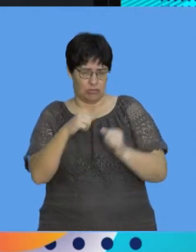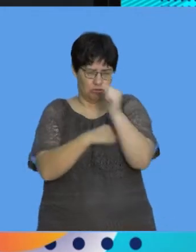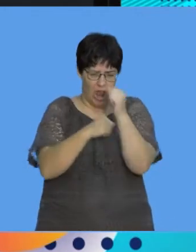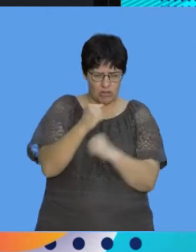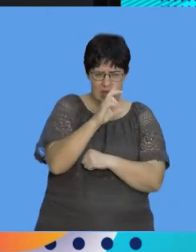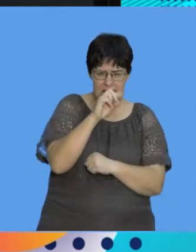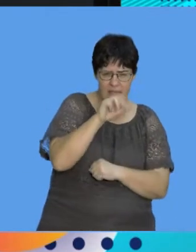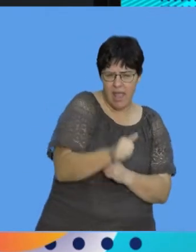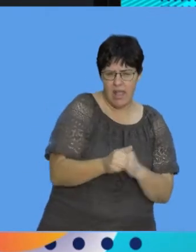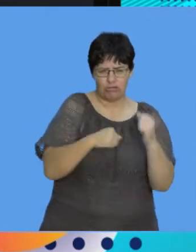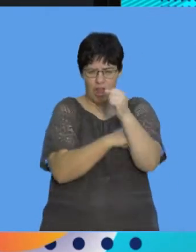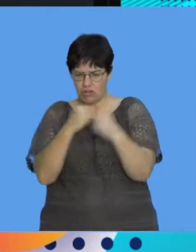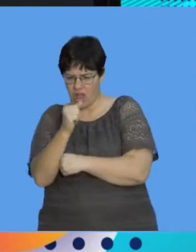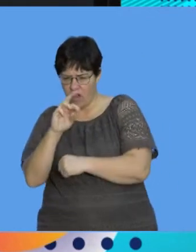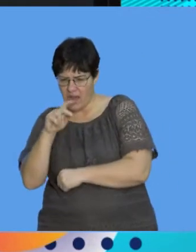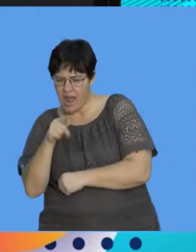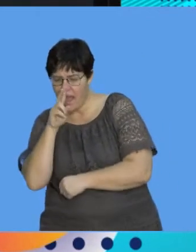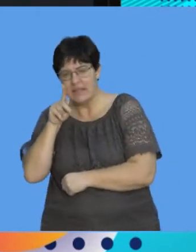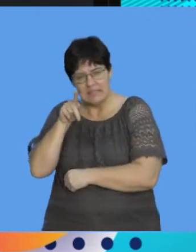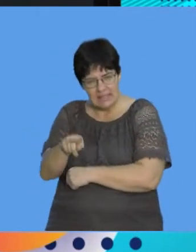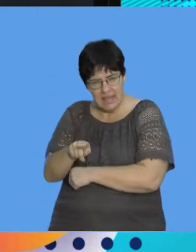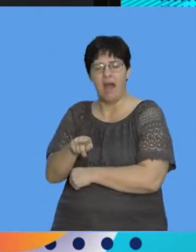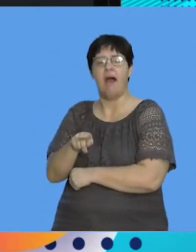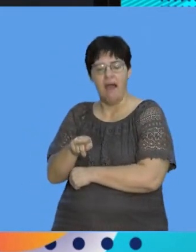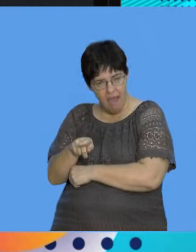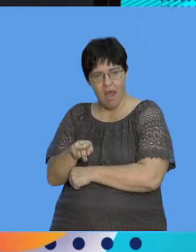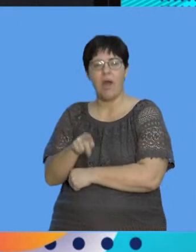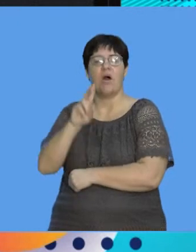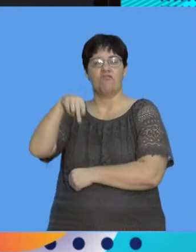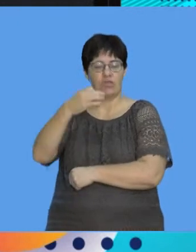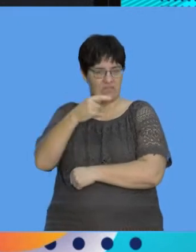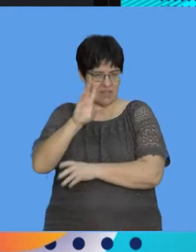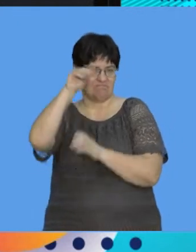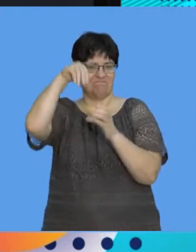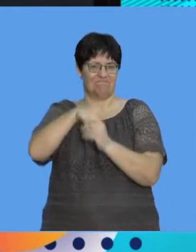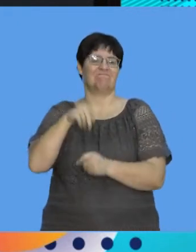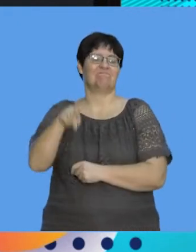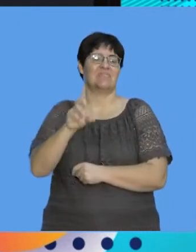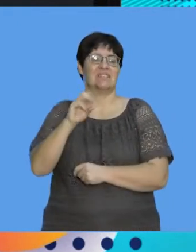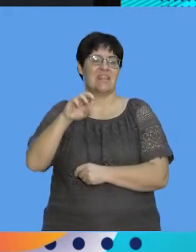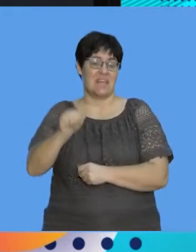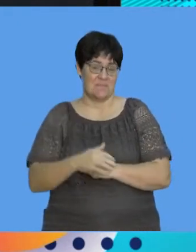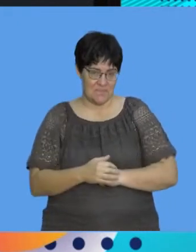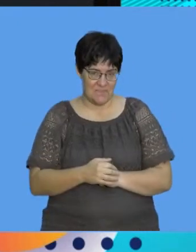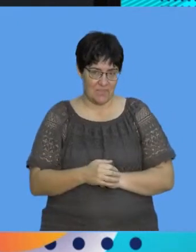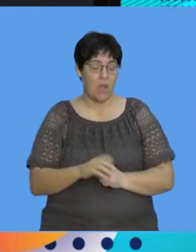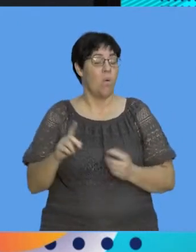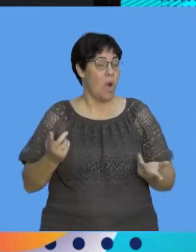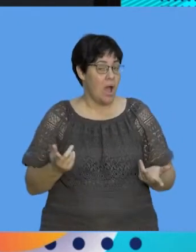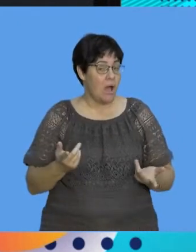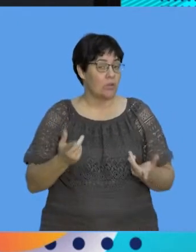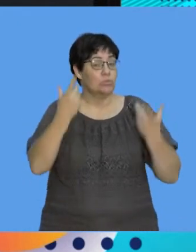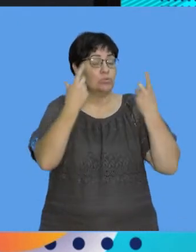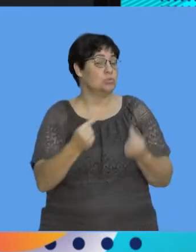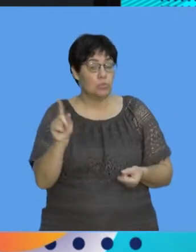on, right, you're going to see that phosphate forms part of your DNA, all right? So remember I said, what are we doing? We're